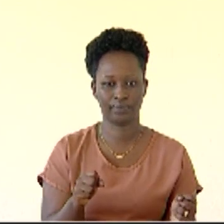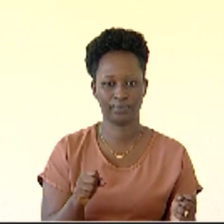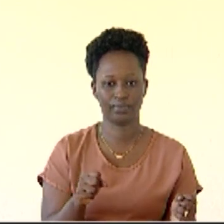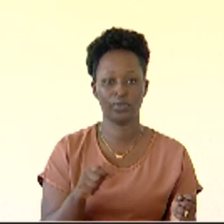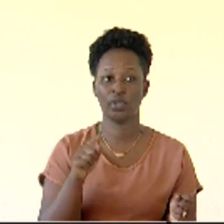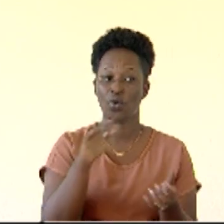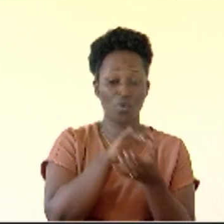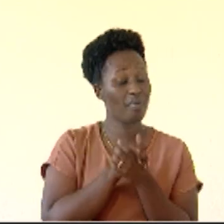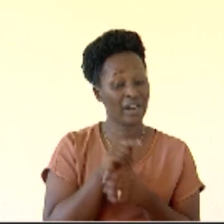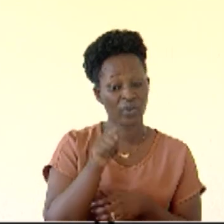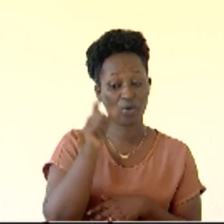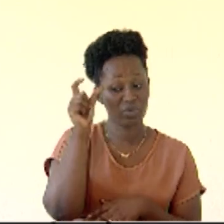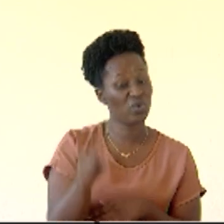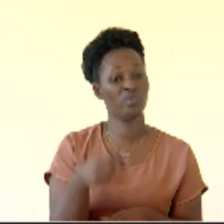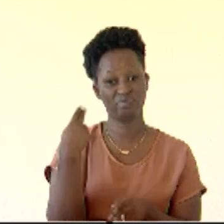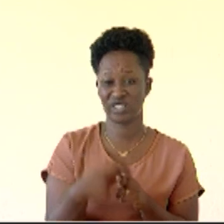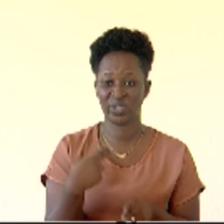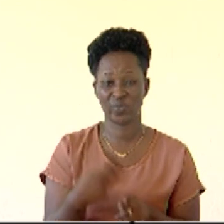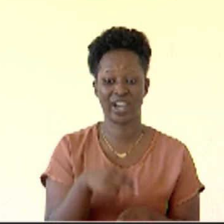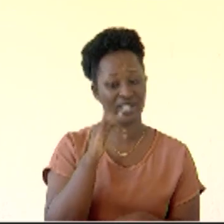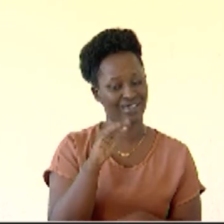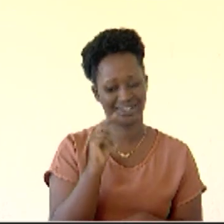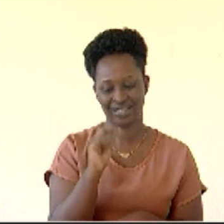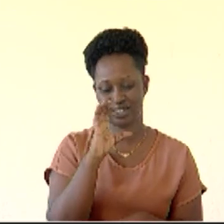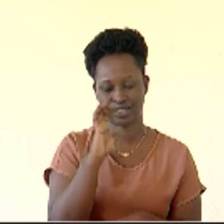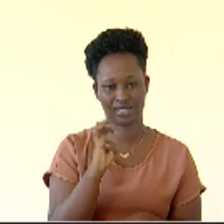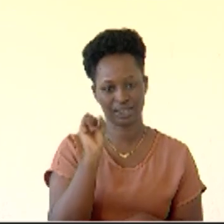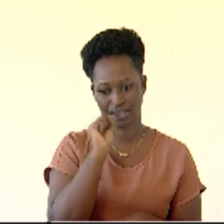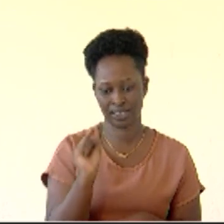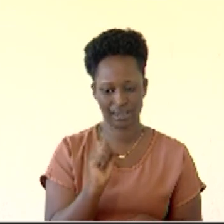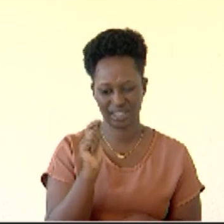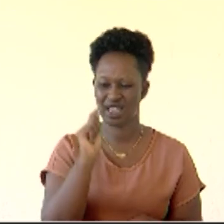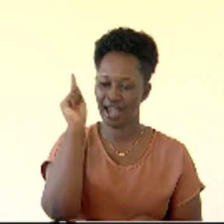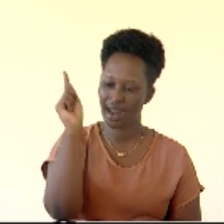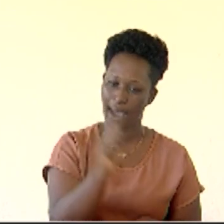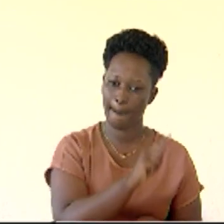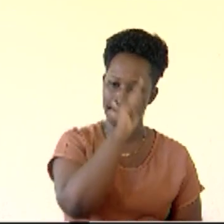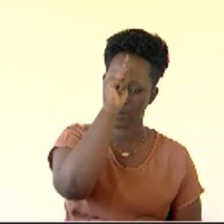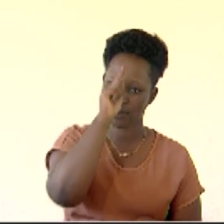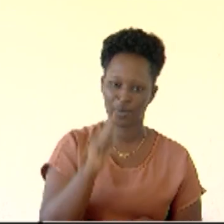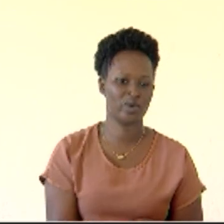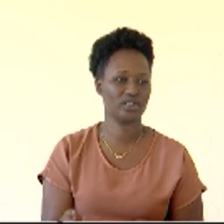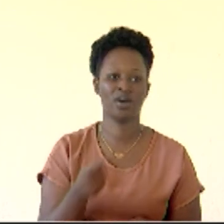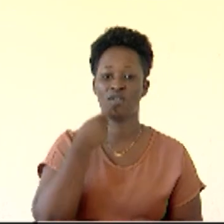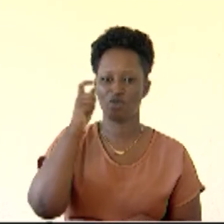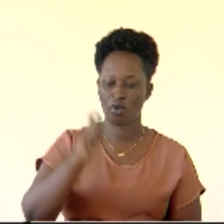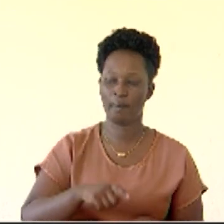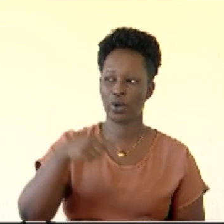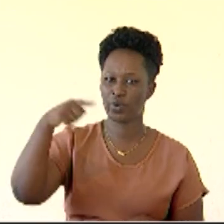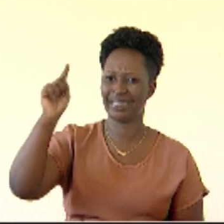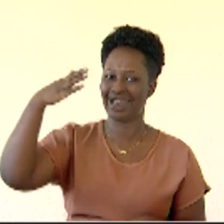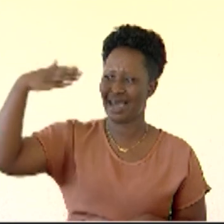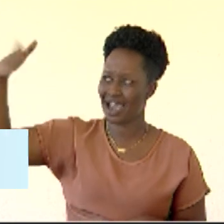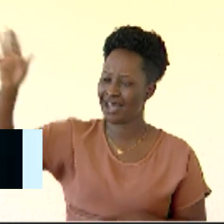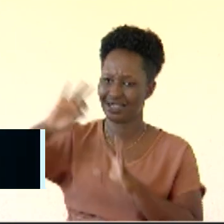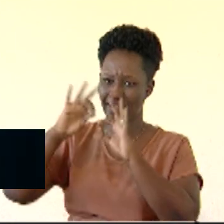a taboo. Exogamy, that is marrying someone that you are belonging to the same family, same father. So you have to go outside of the family and you get